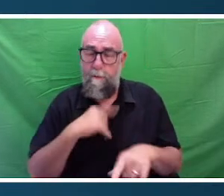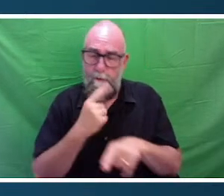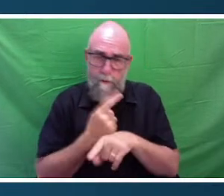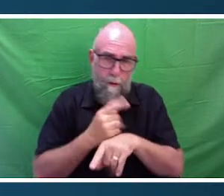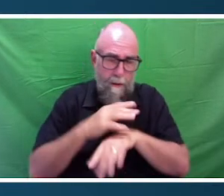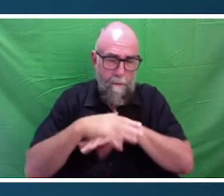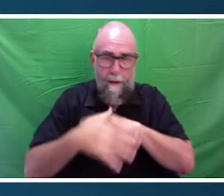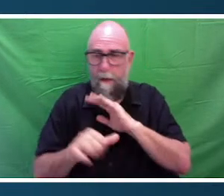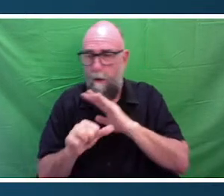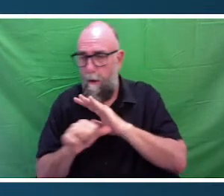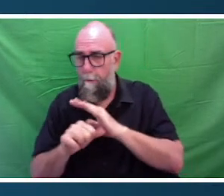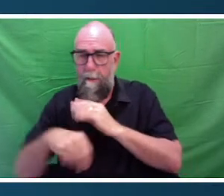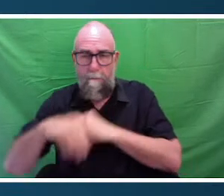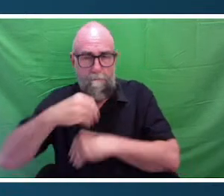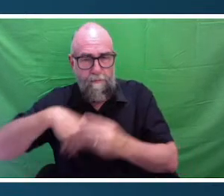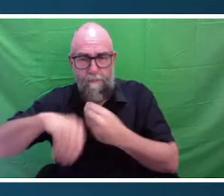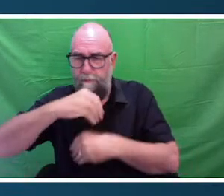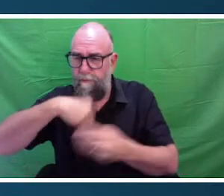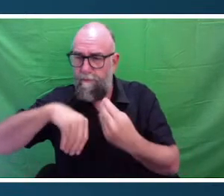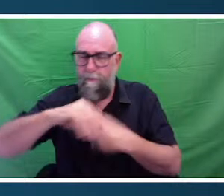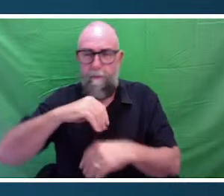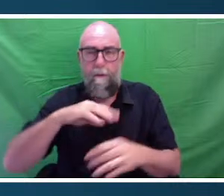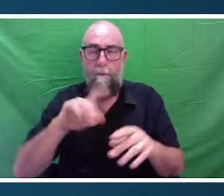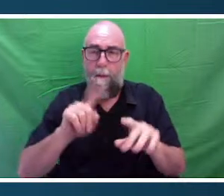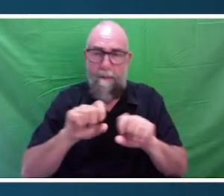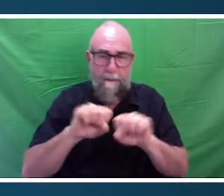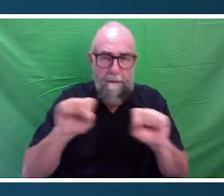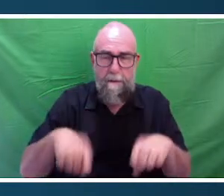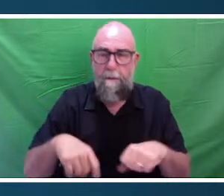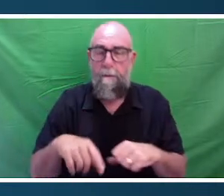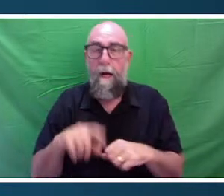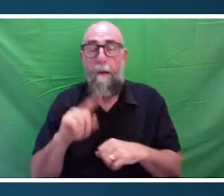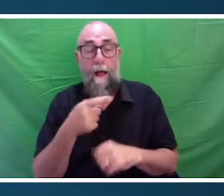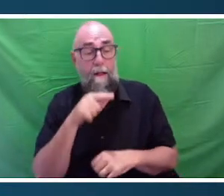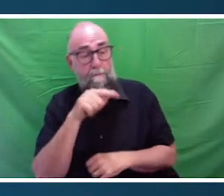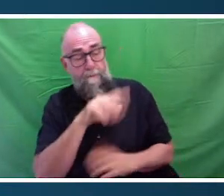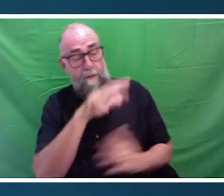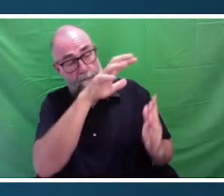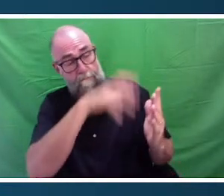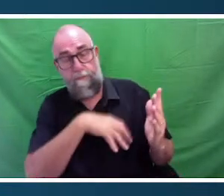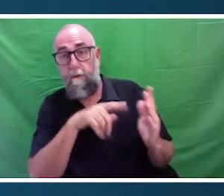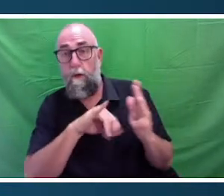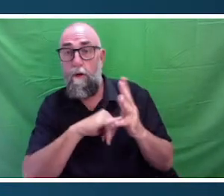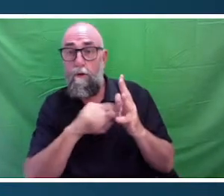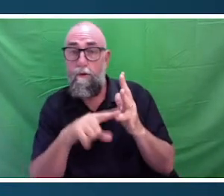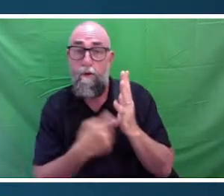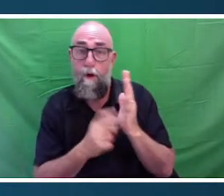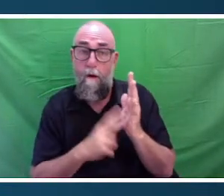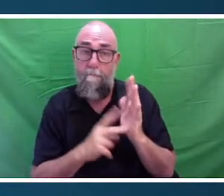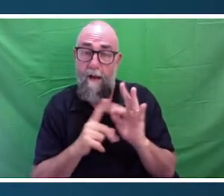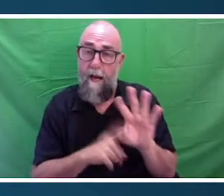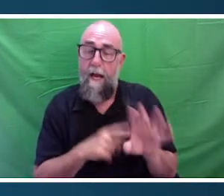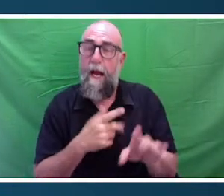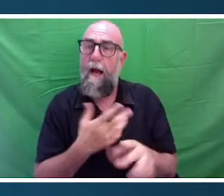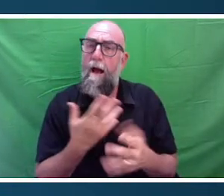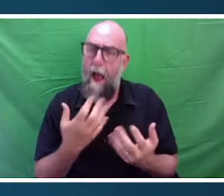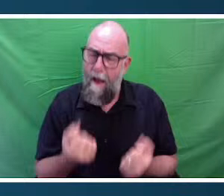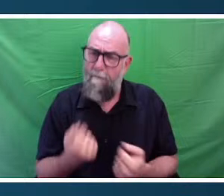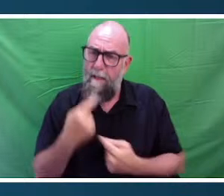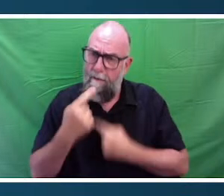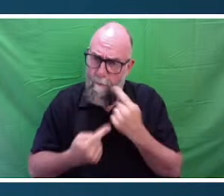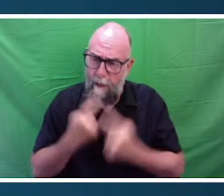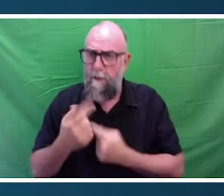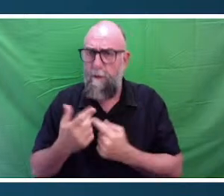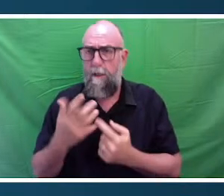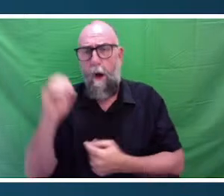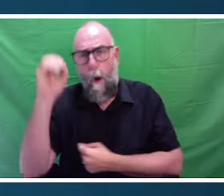estimate just yet. The survey does capture subjective opinions and assessment and perception of the